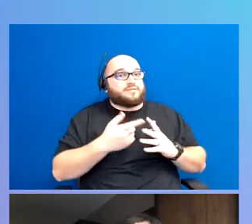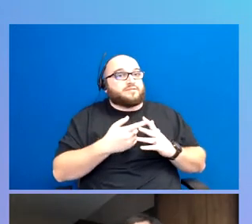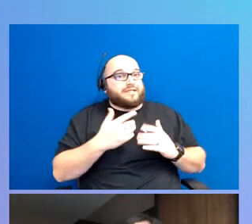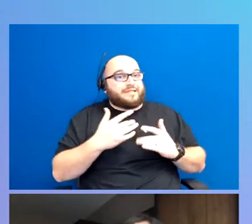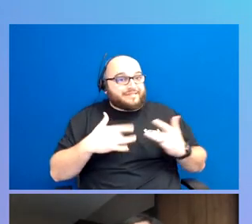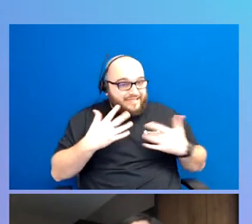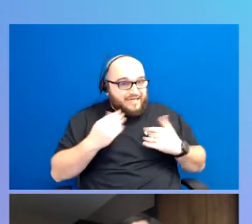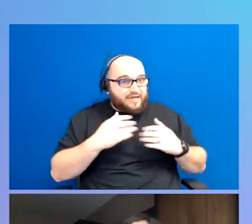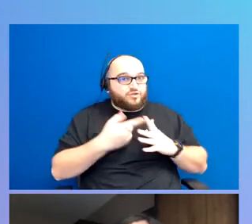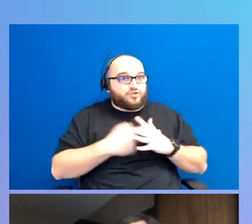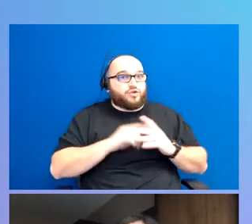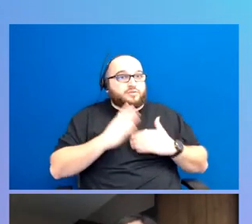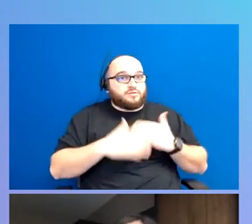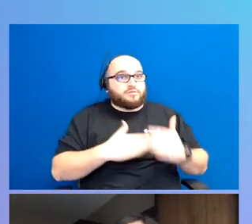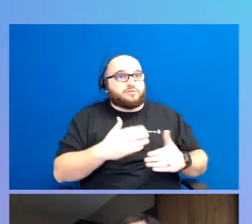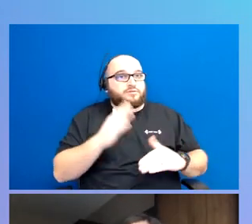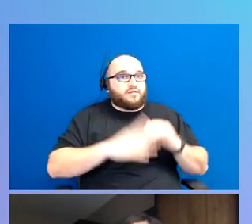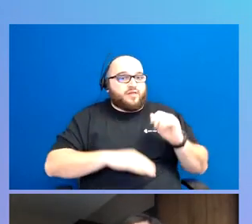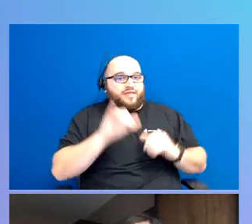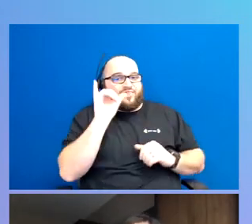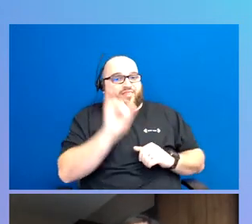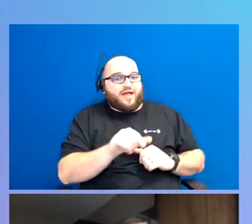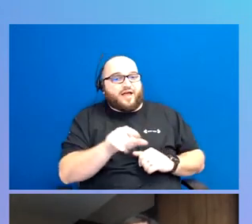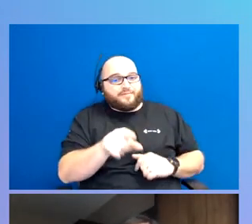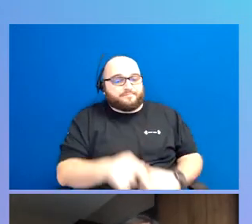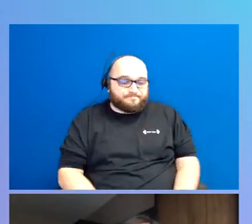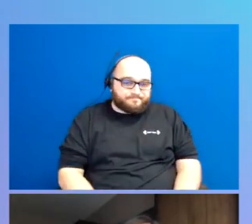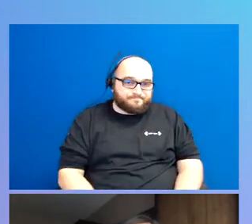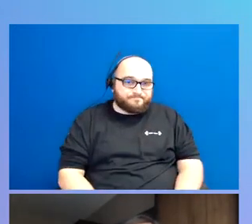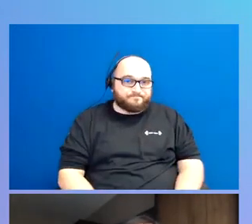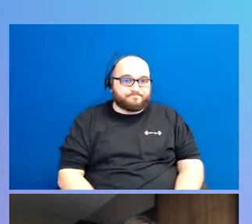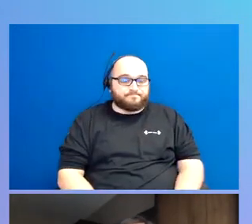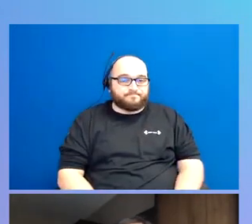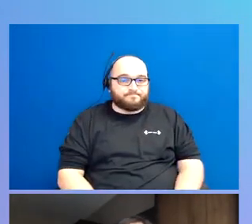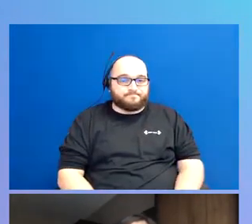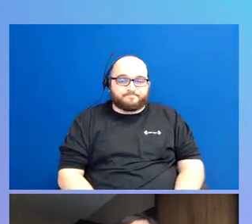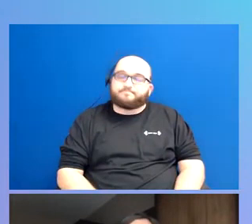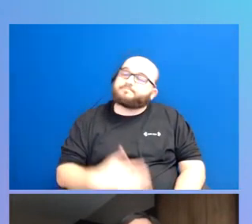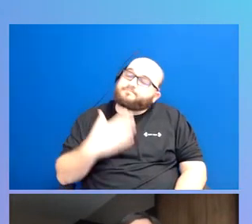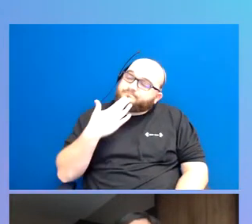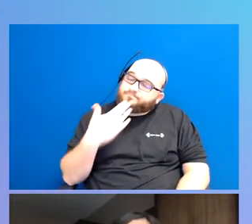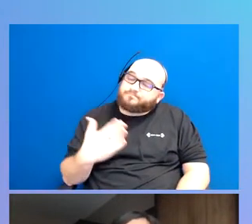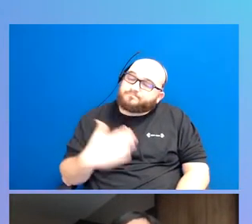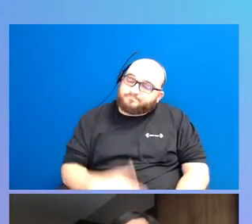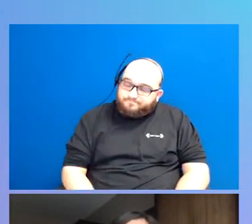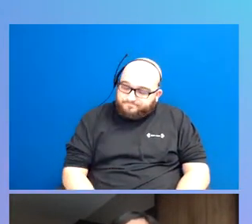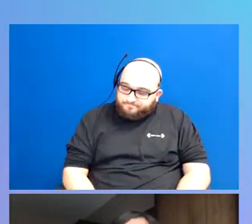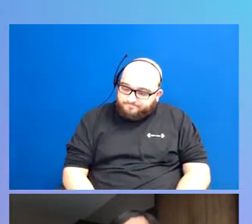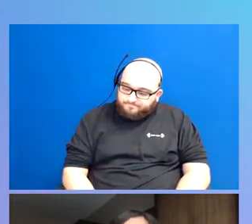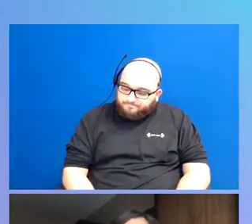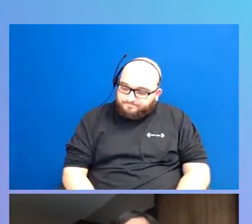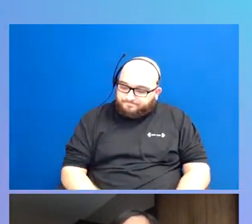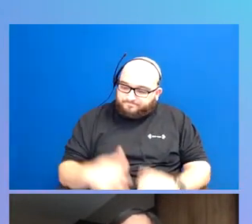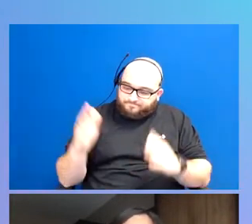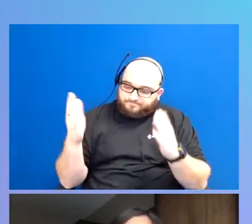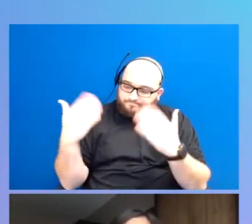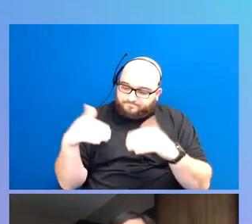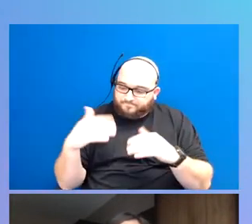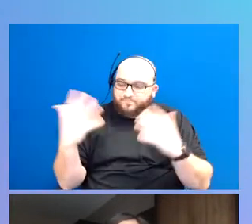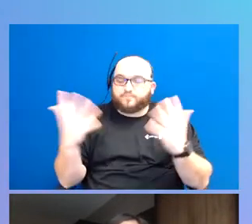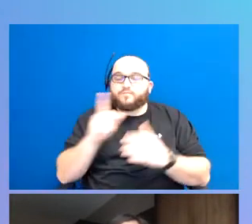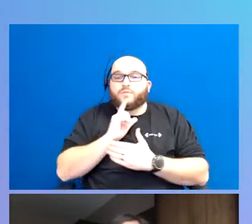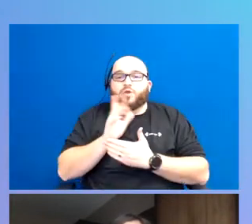that, if you want the qualitative aspect of it. Very nice. Thank you. Next question here for you is, what are